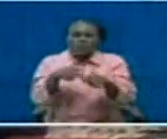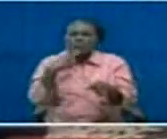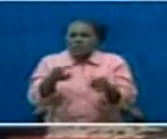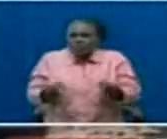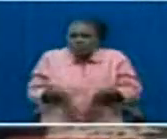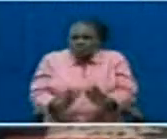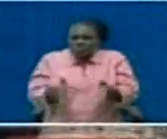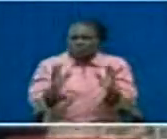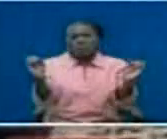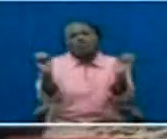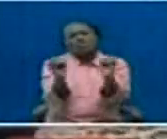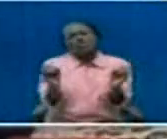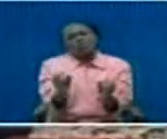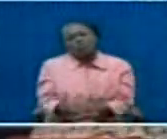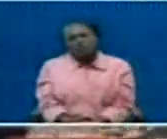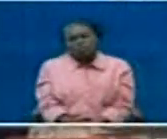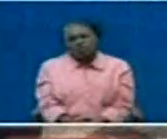give birth to these people.